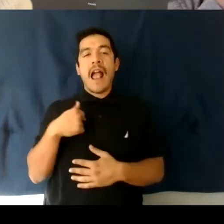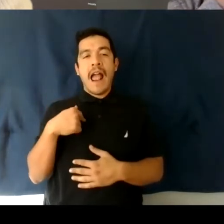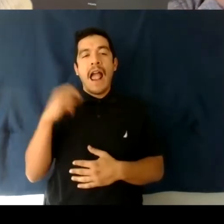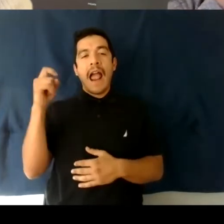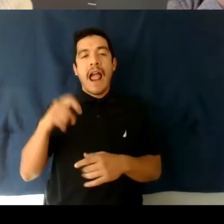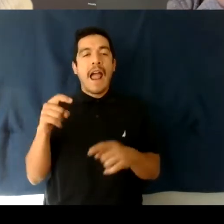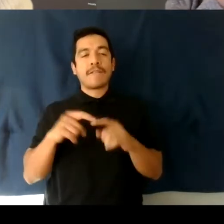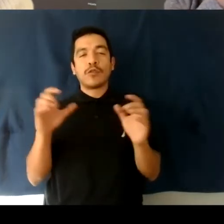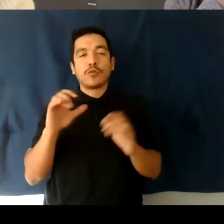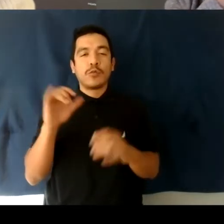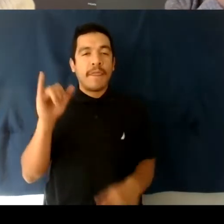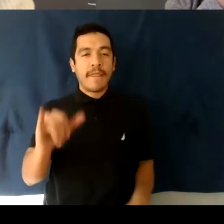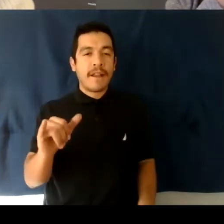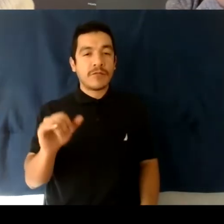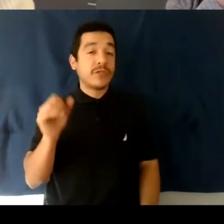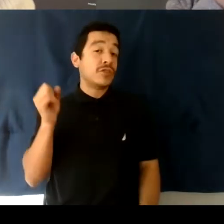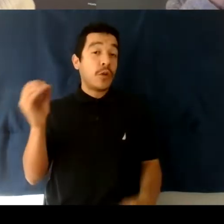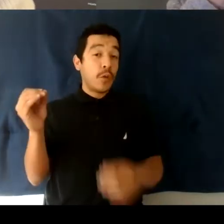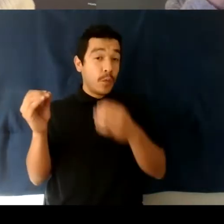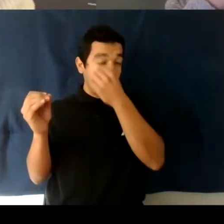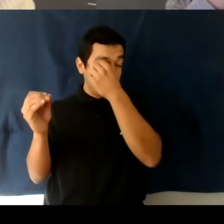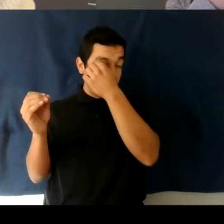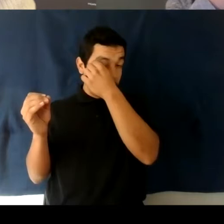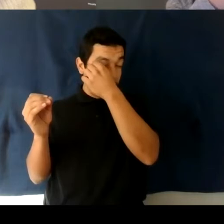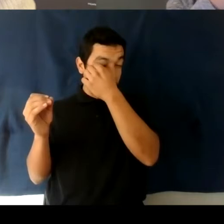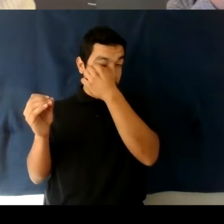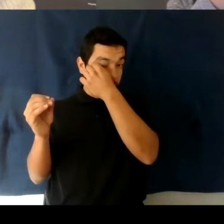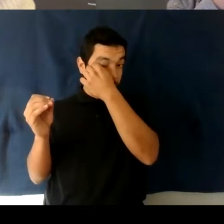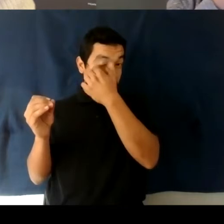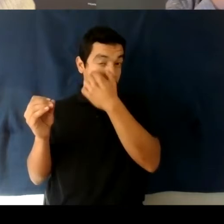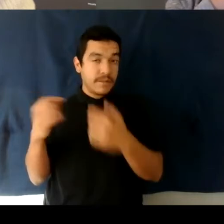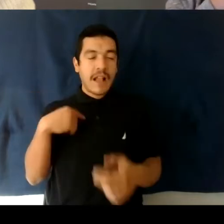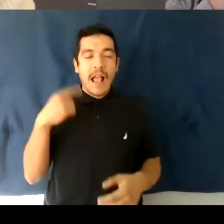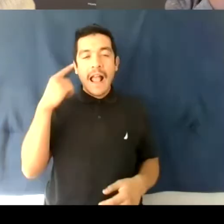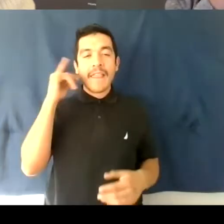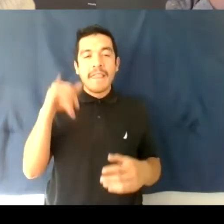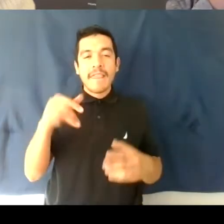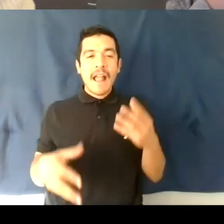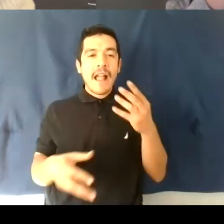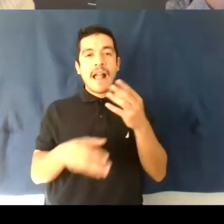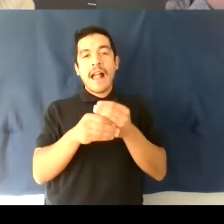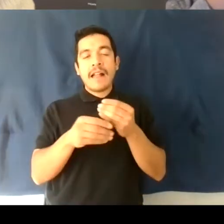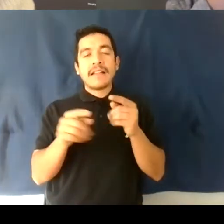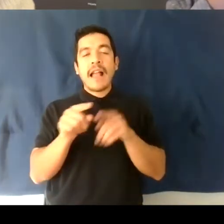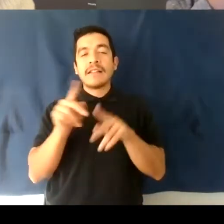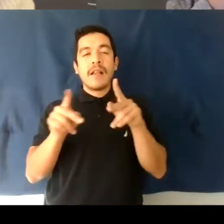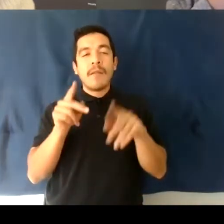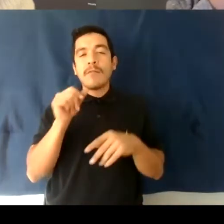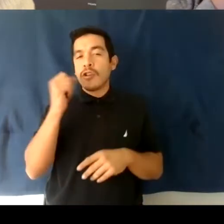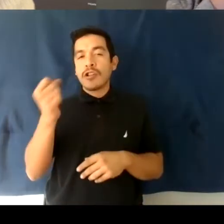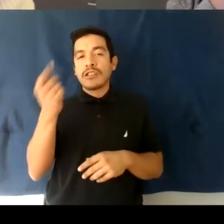to do that. So I think that adds on as people